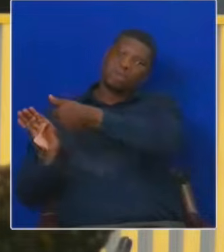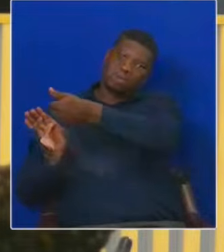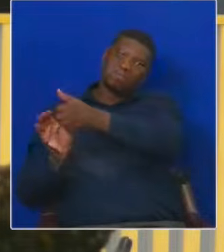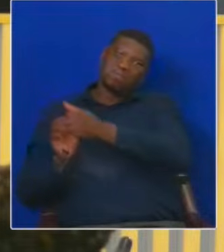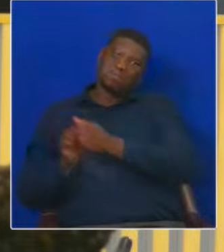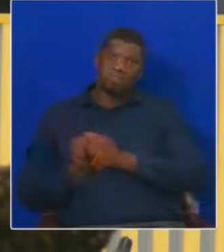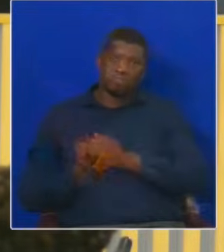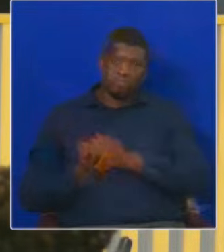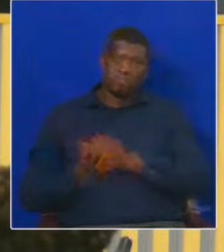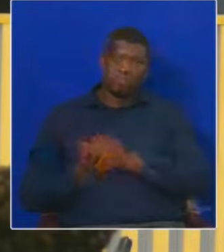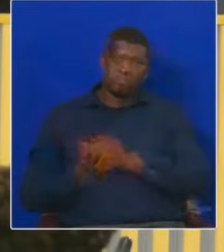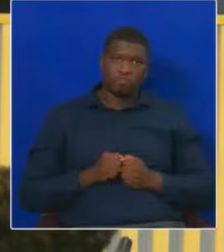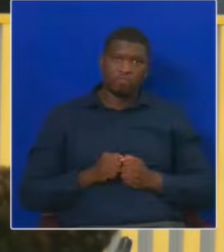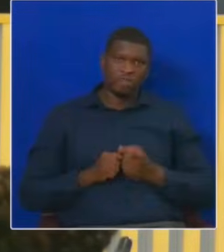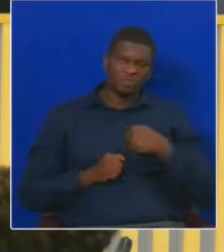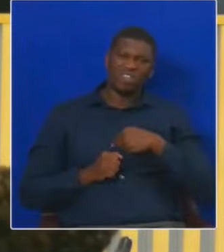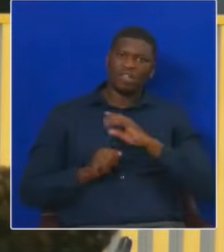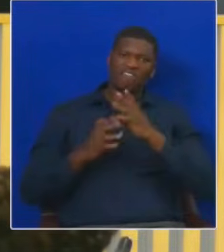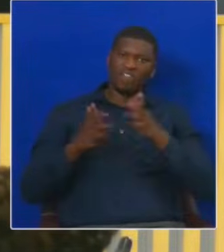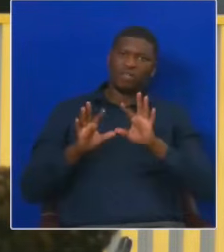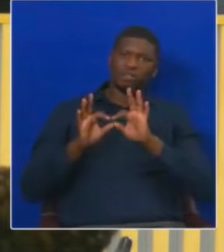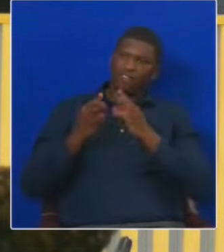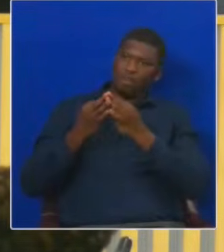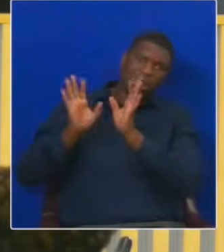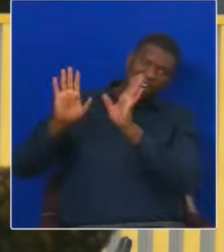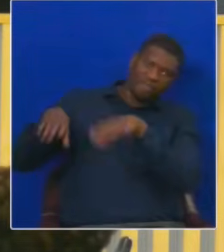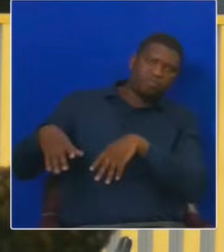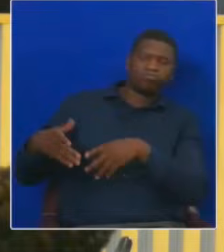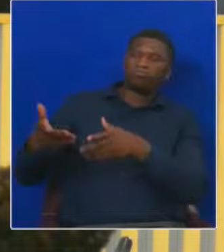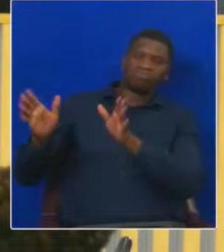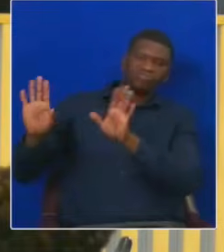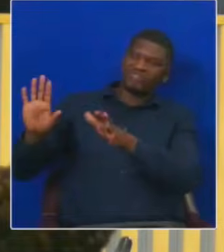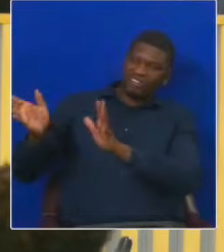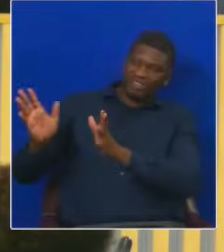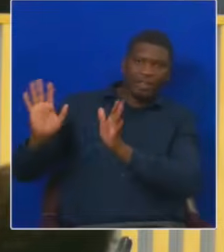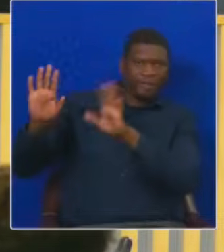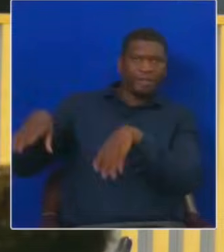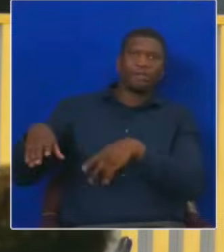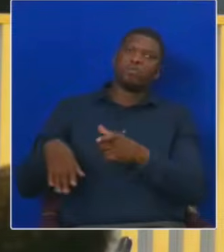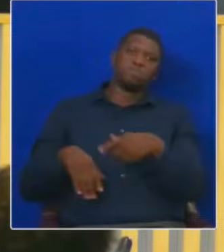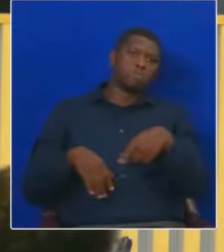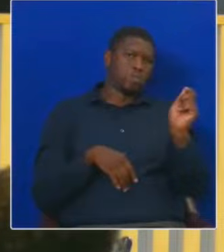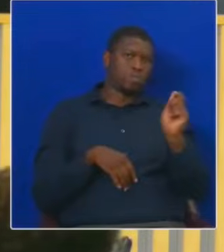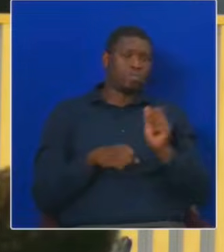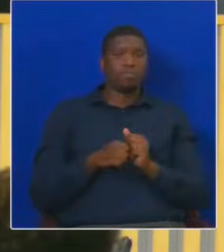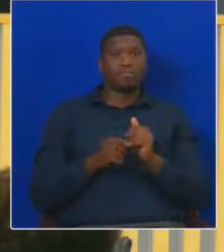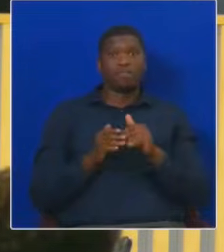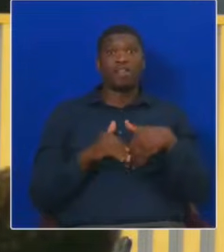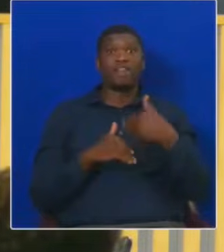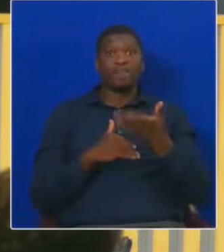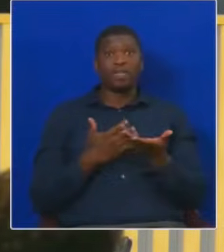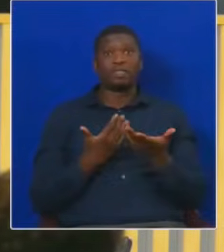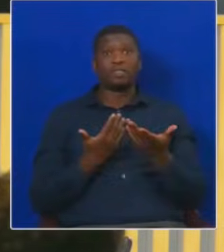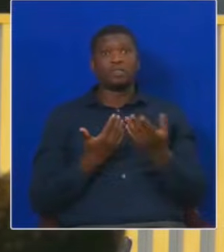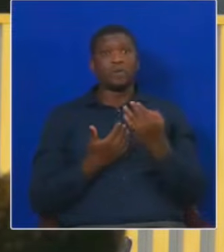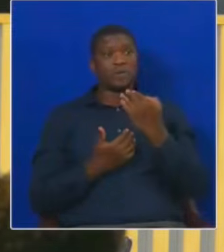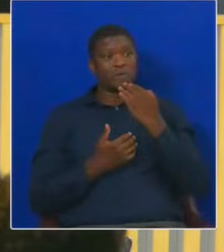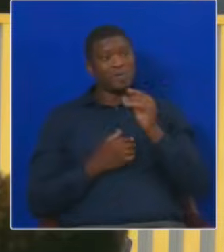his family, and then Lebohang then indicated that